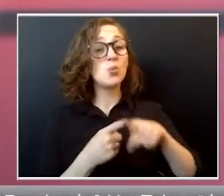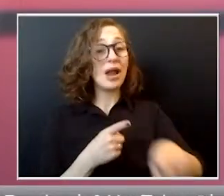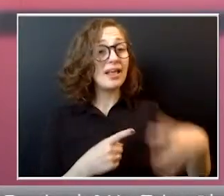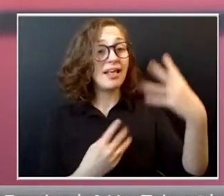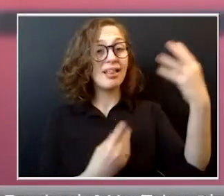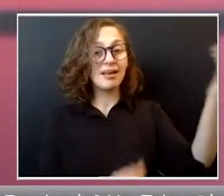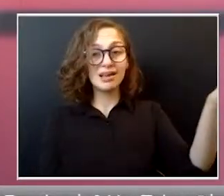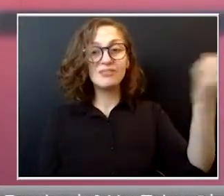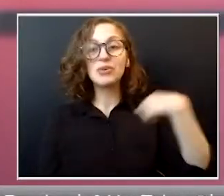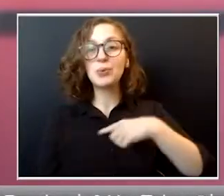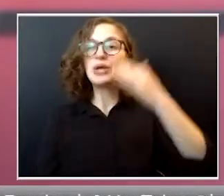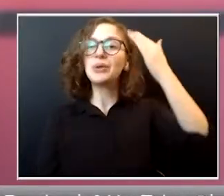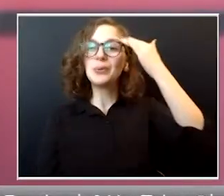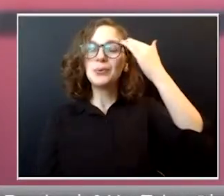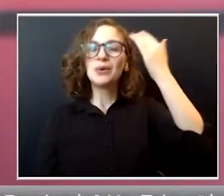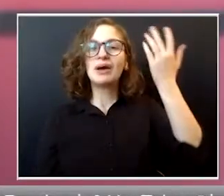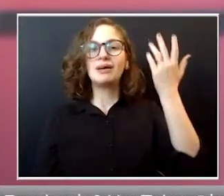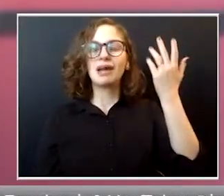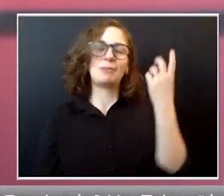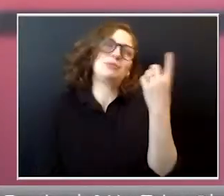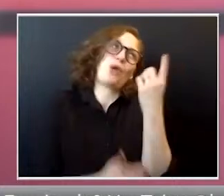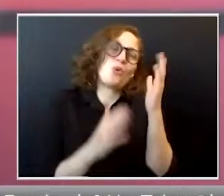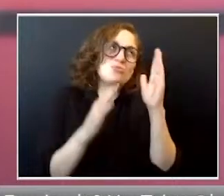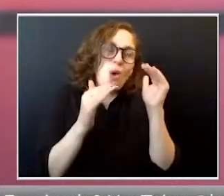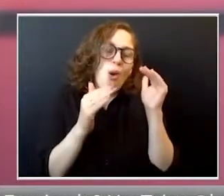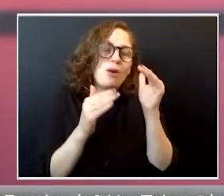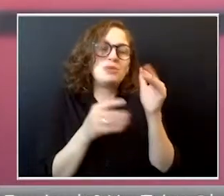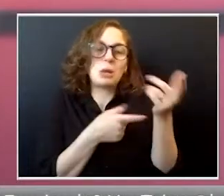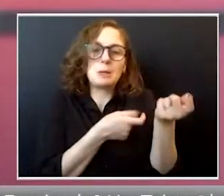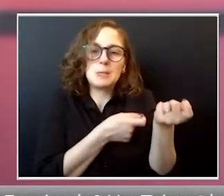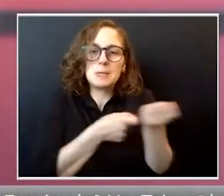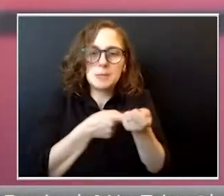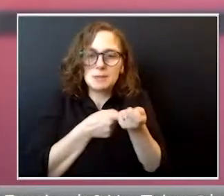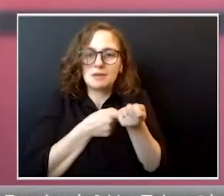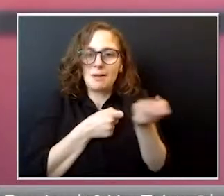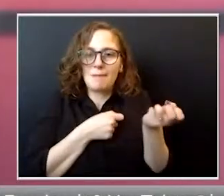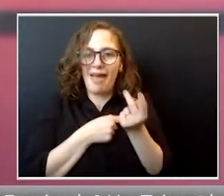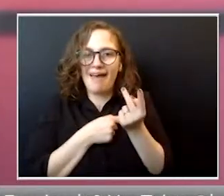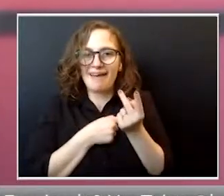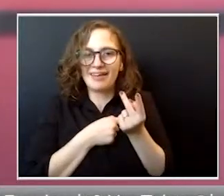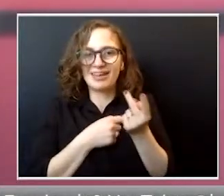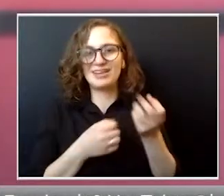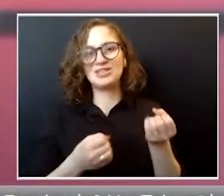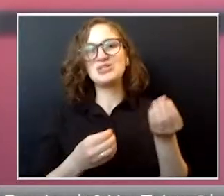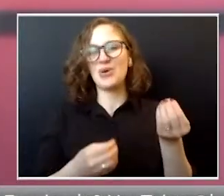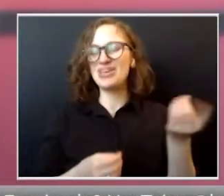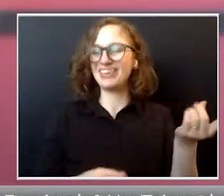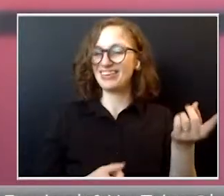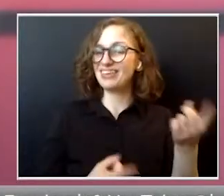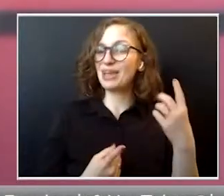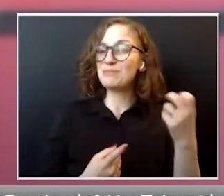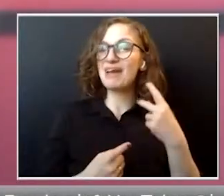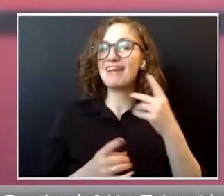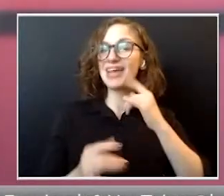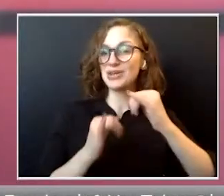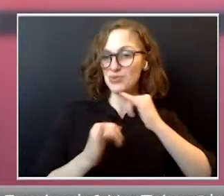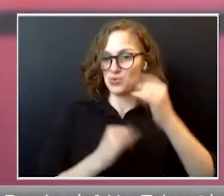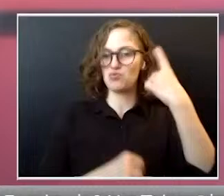hoped that we would get him back here. So he tantalized us and came back and interviewed for fellowship training